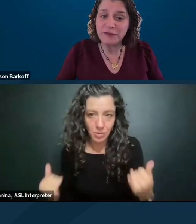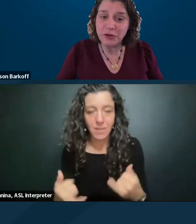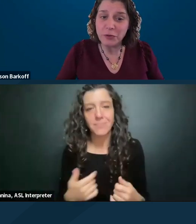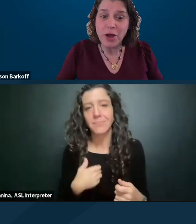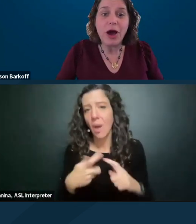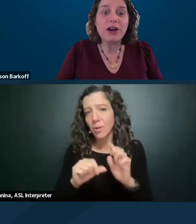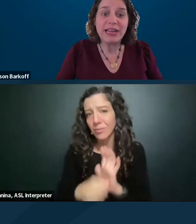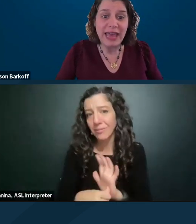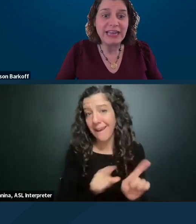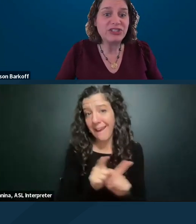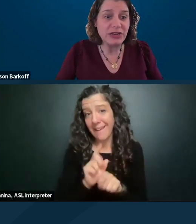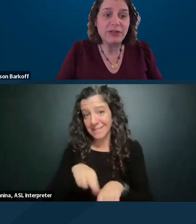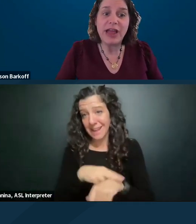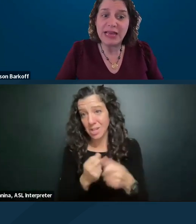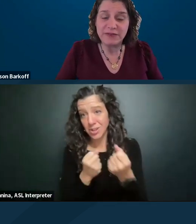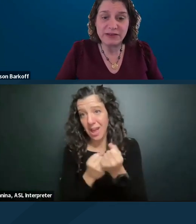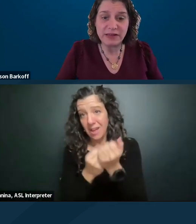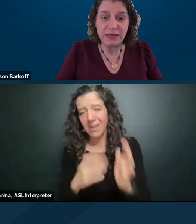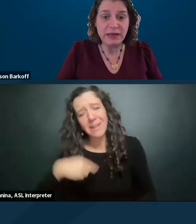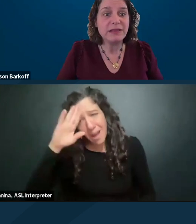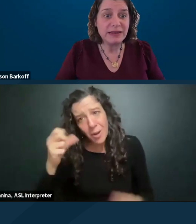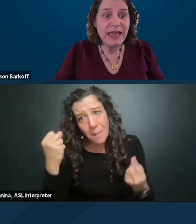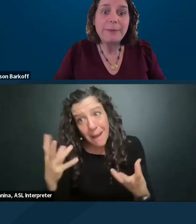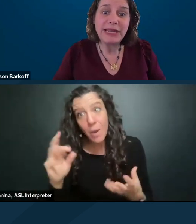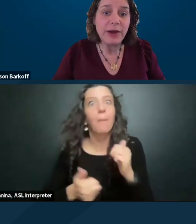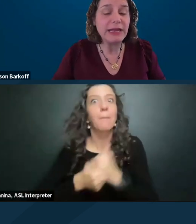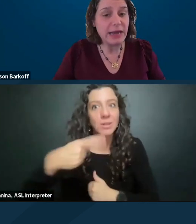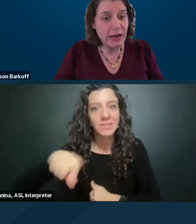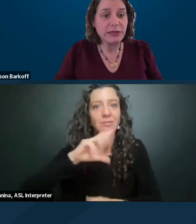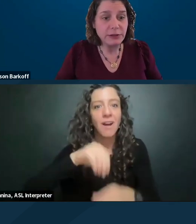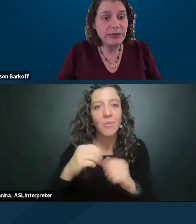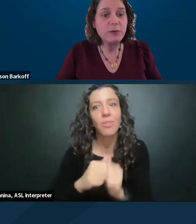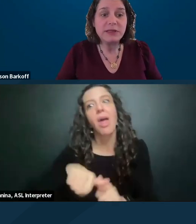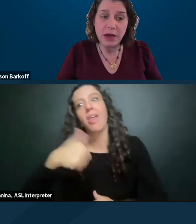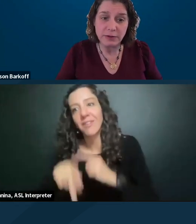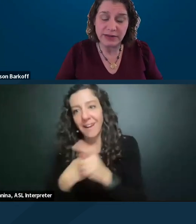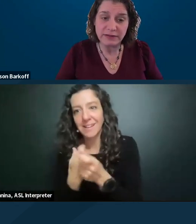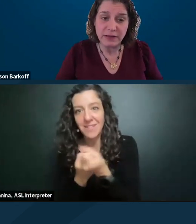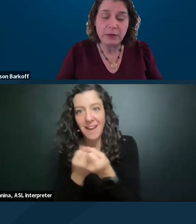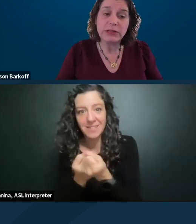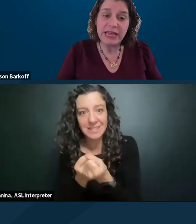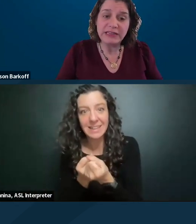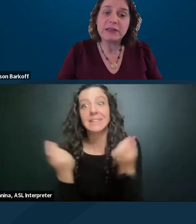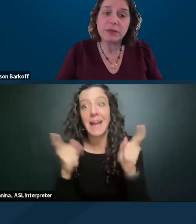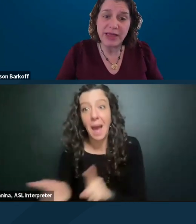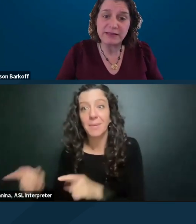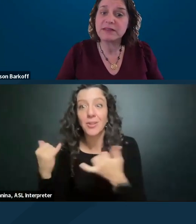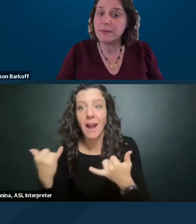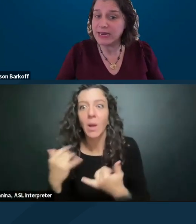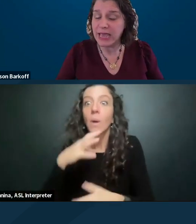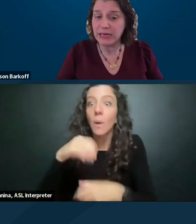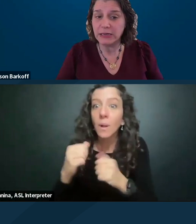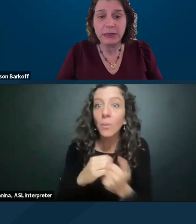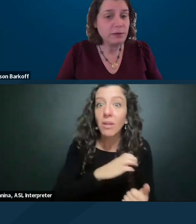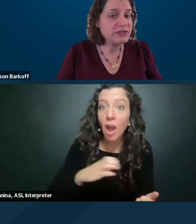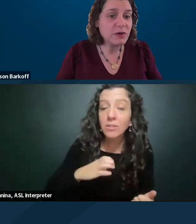many or most of you are engaged in other advocacy that is happening right now, including with Congress, related to threats